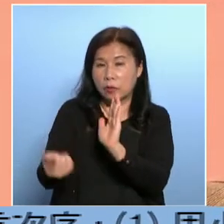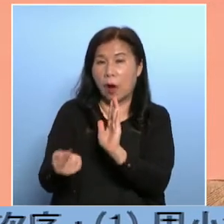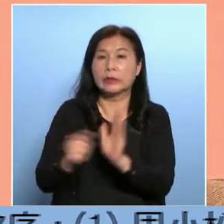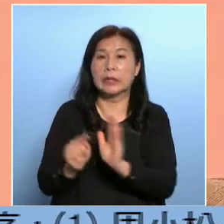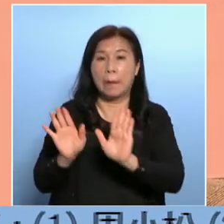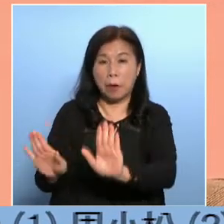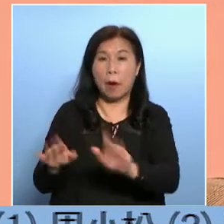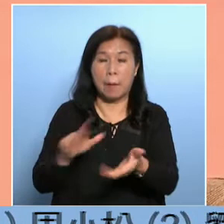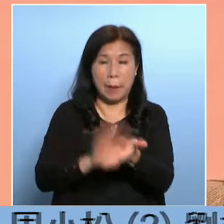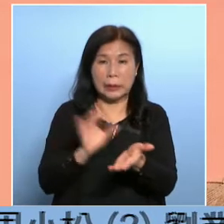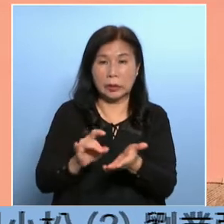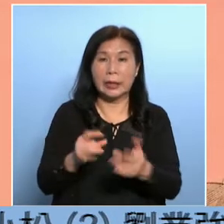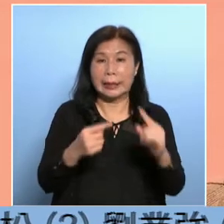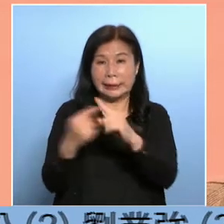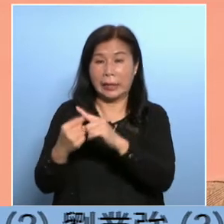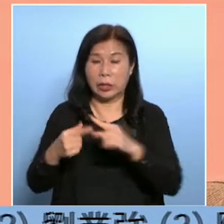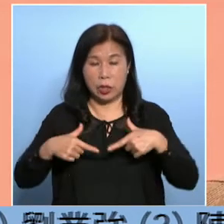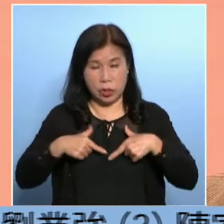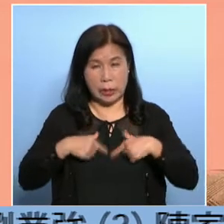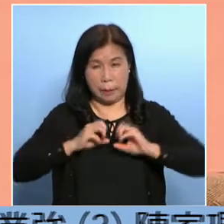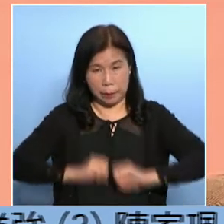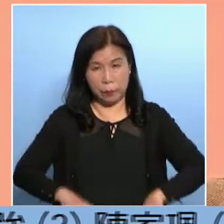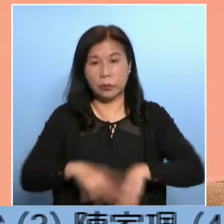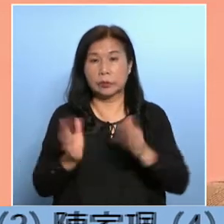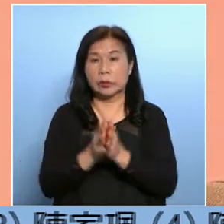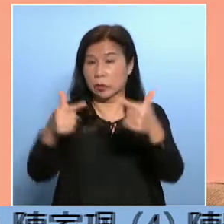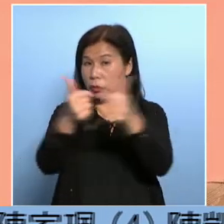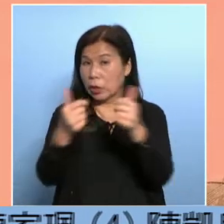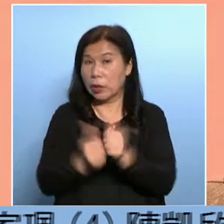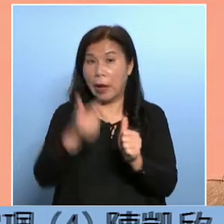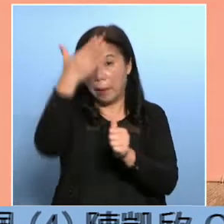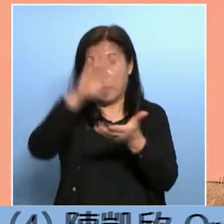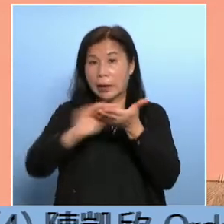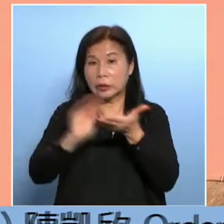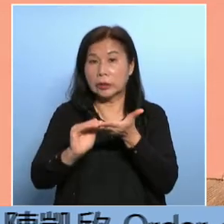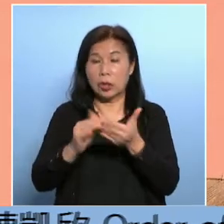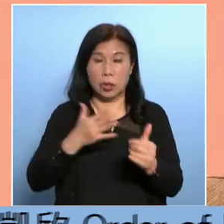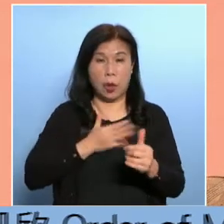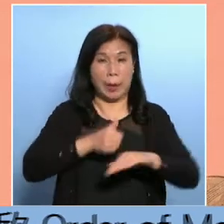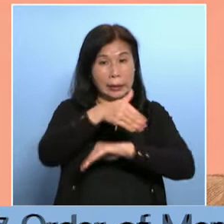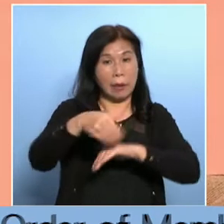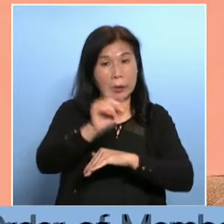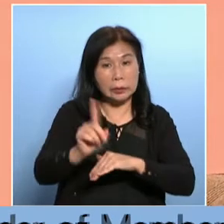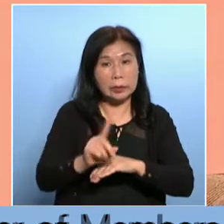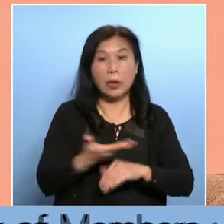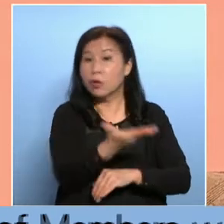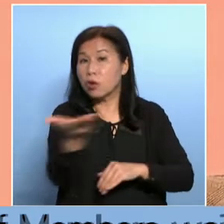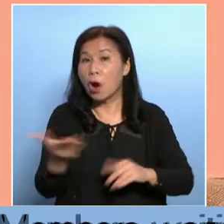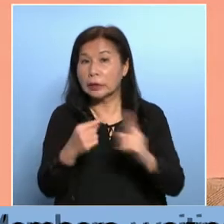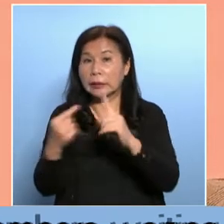those who attempt to disrupt. We need to stabilize the economy, and we need to give the public a correct understanding of our